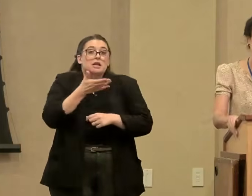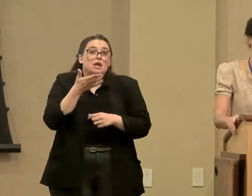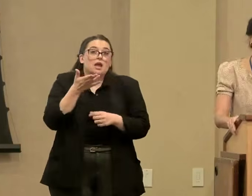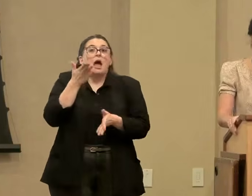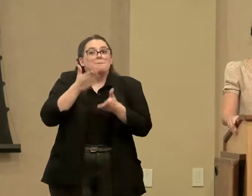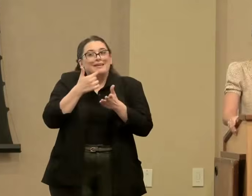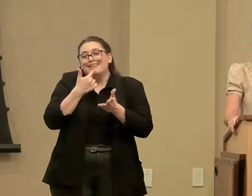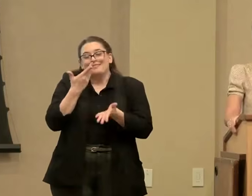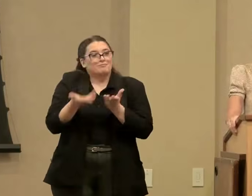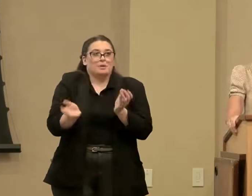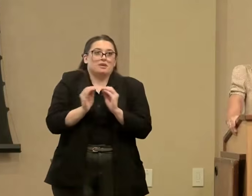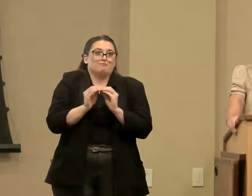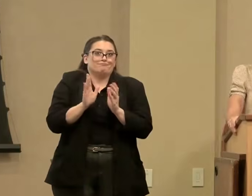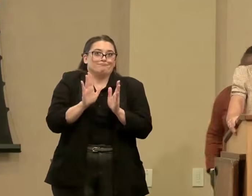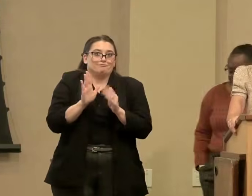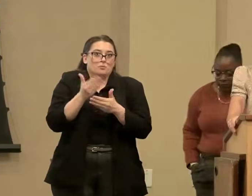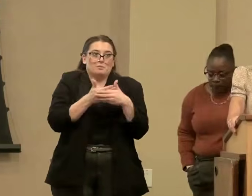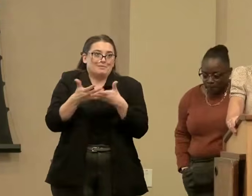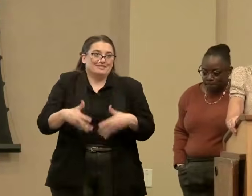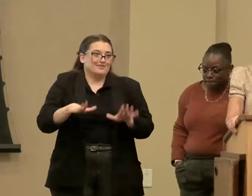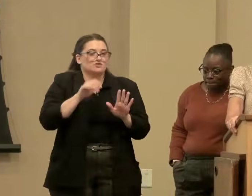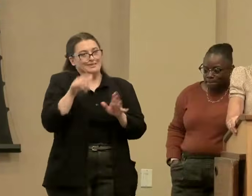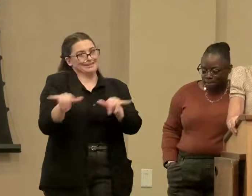standard practice. Yeah.